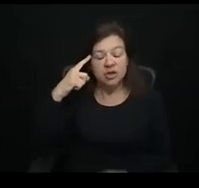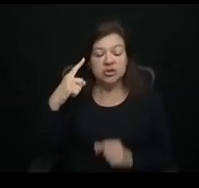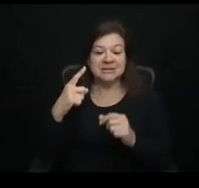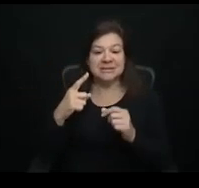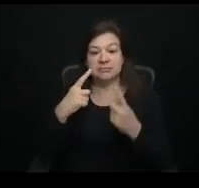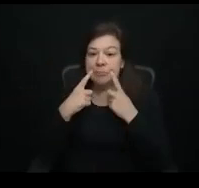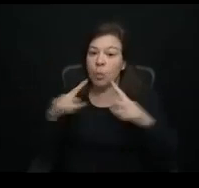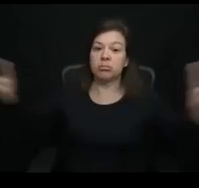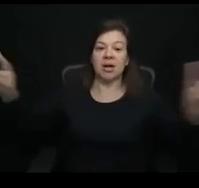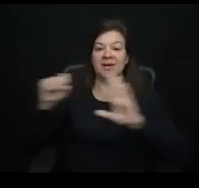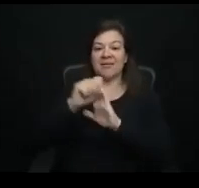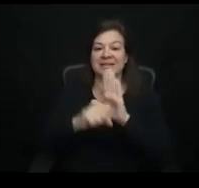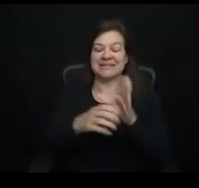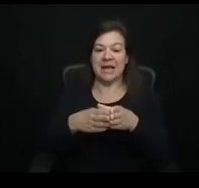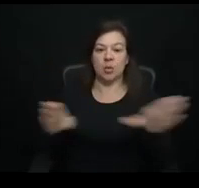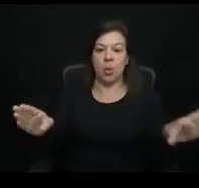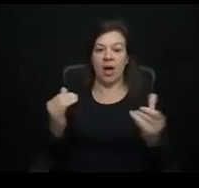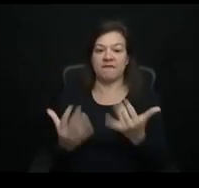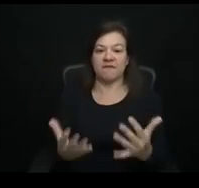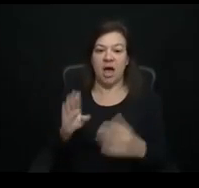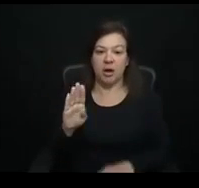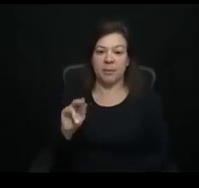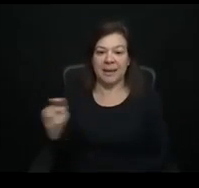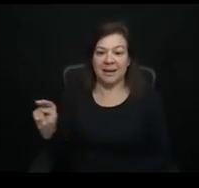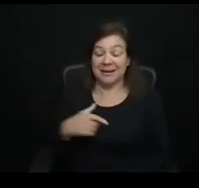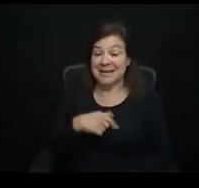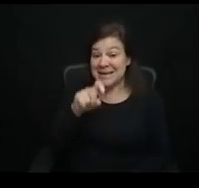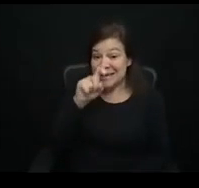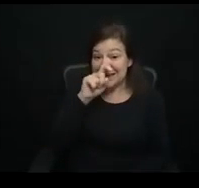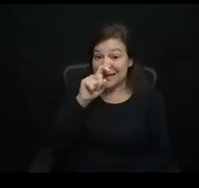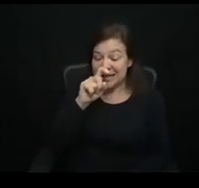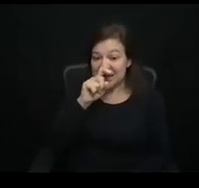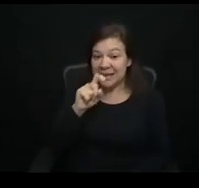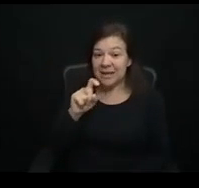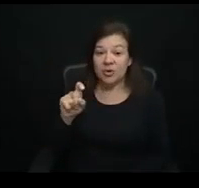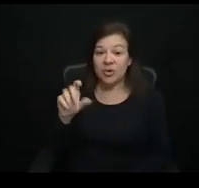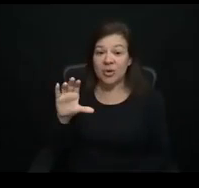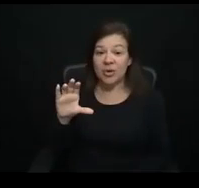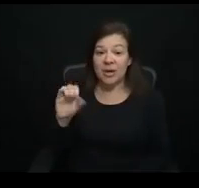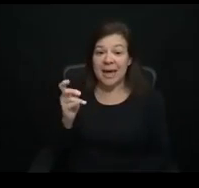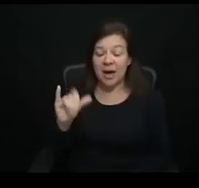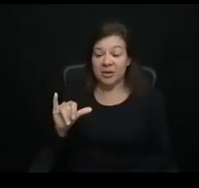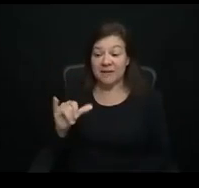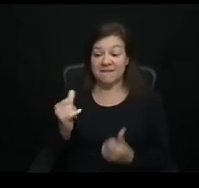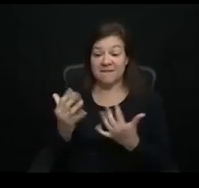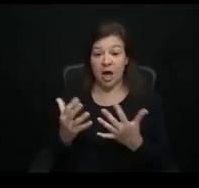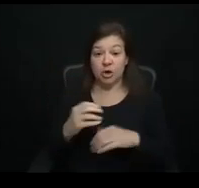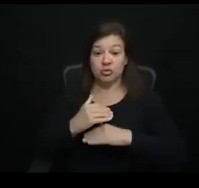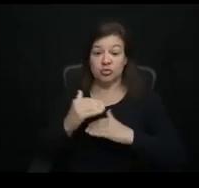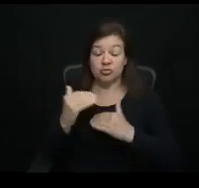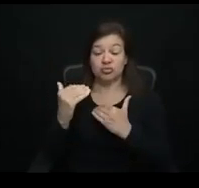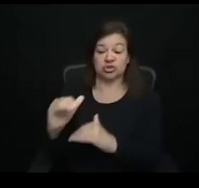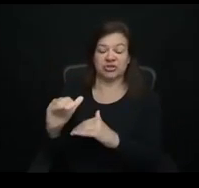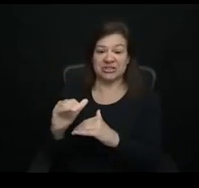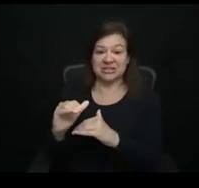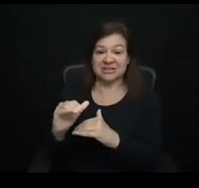effect. You need to please remember that Eagle County Stage 2 fire restrictions are more restrictive and supersede